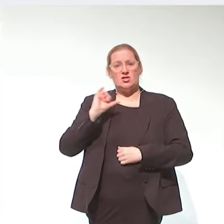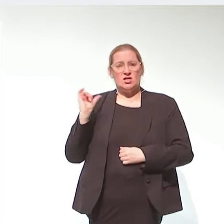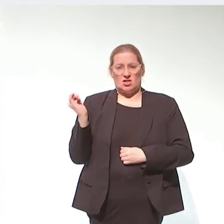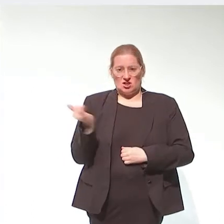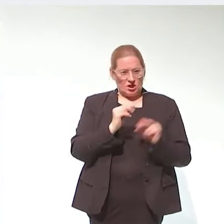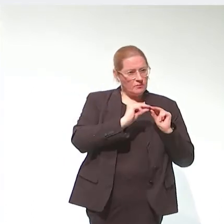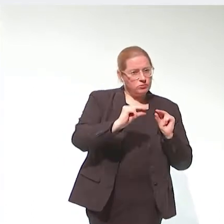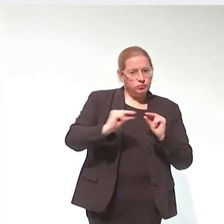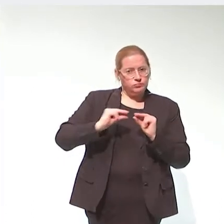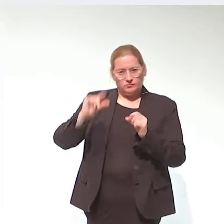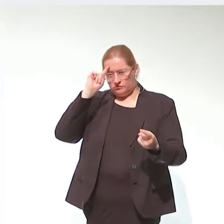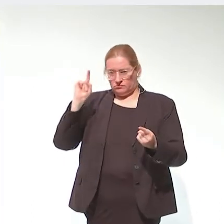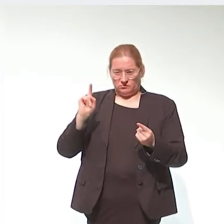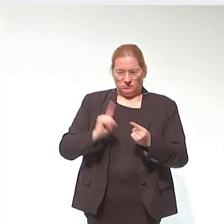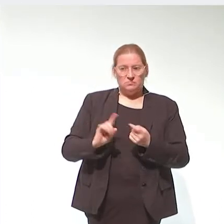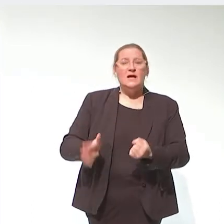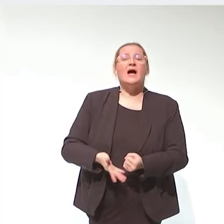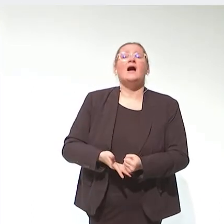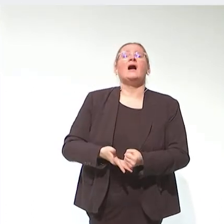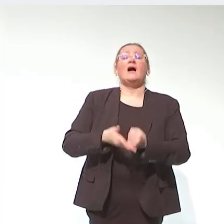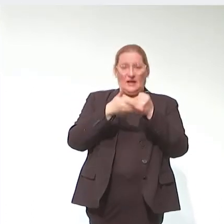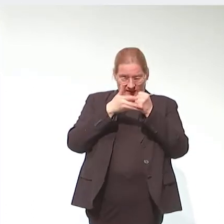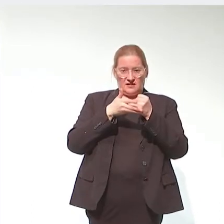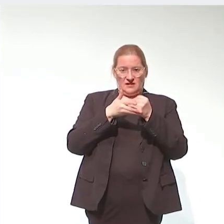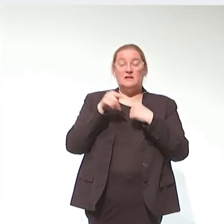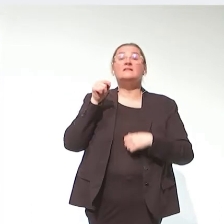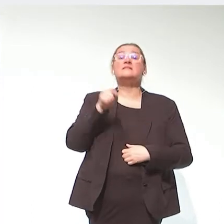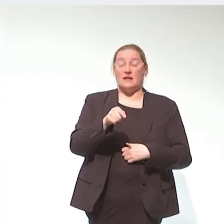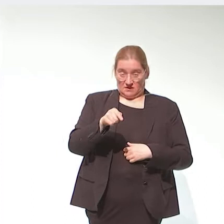EU and finding out the right place where your accessible